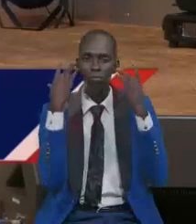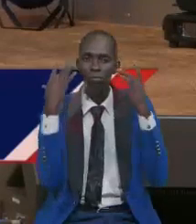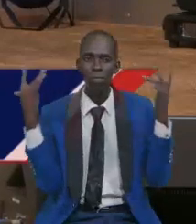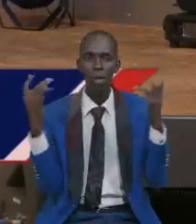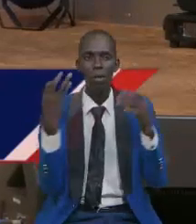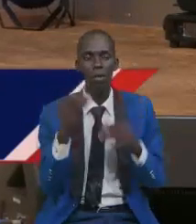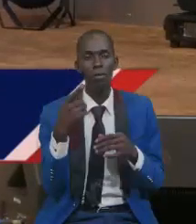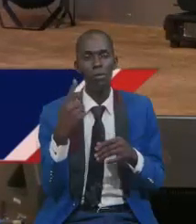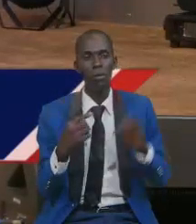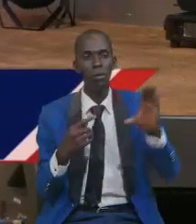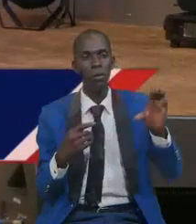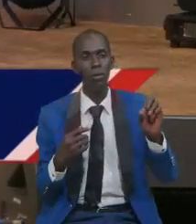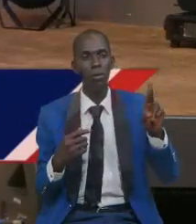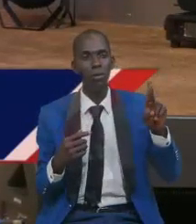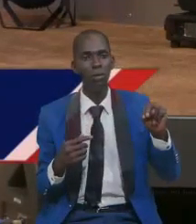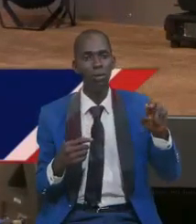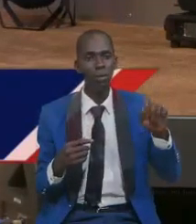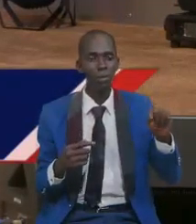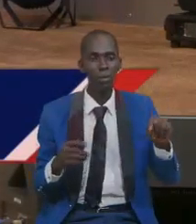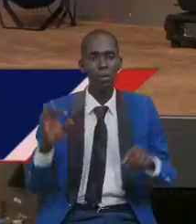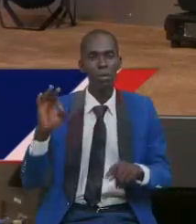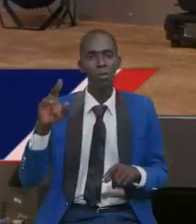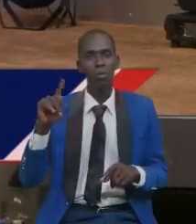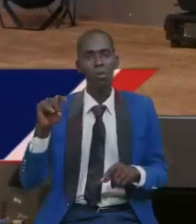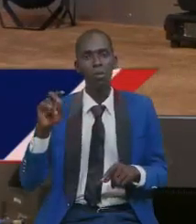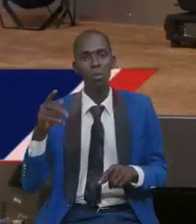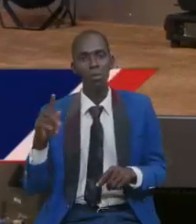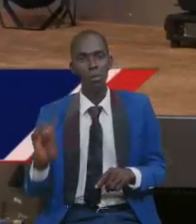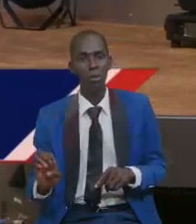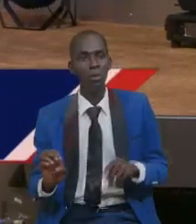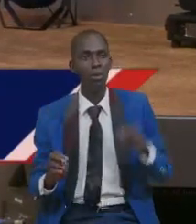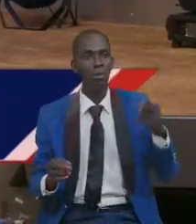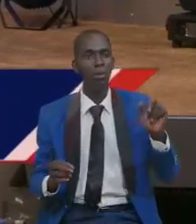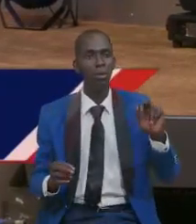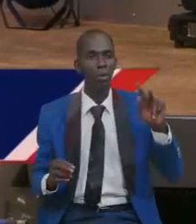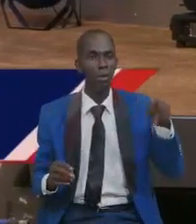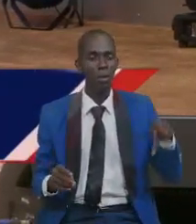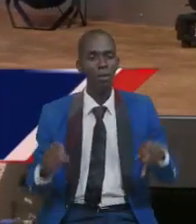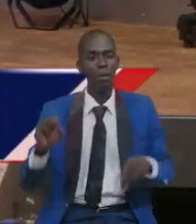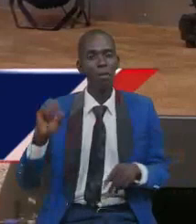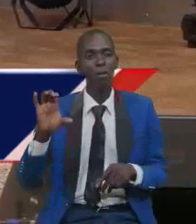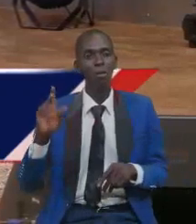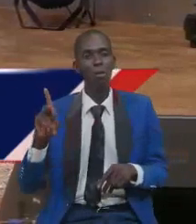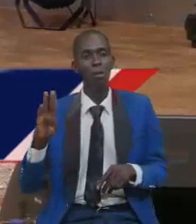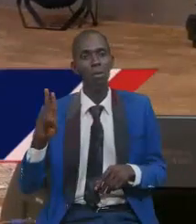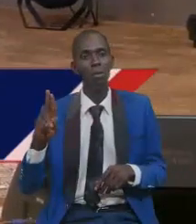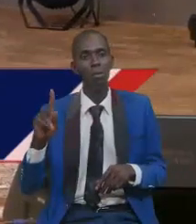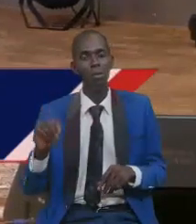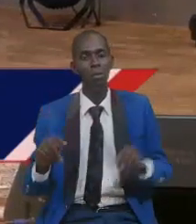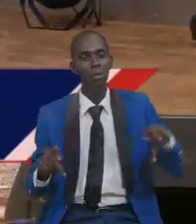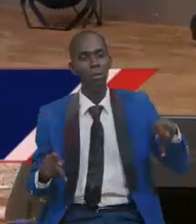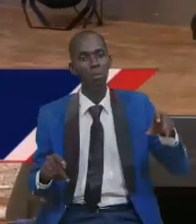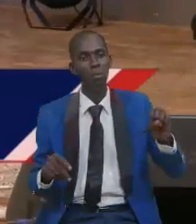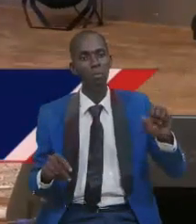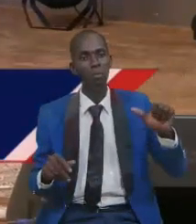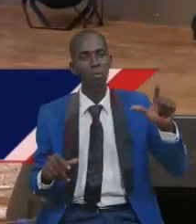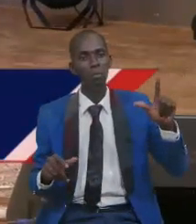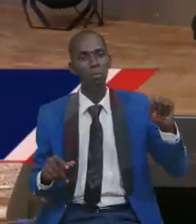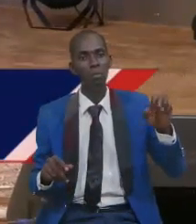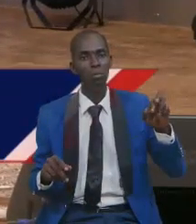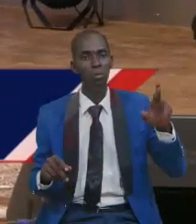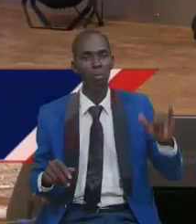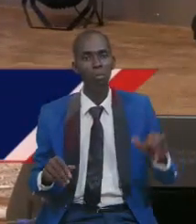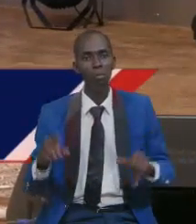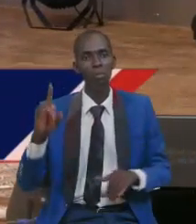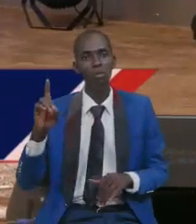the cornet and the flute and the harp and the sackbut and psaltery and dulcimer and